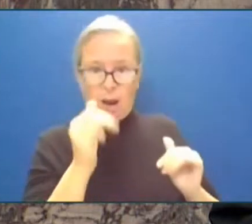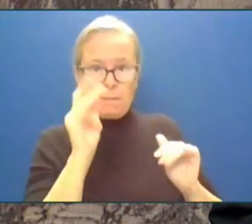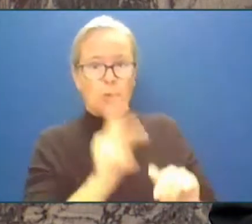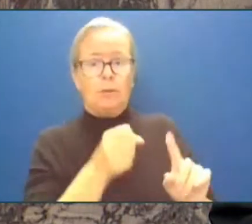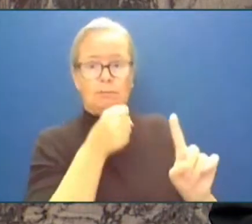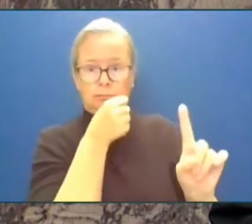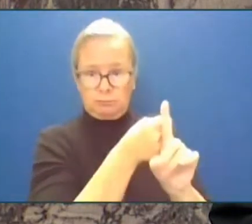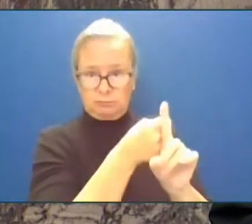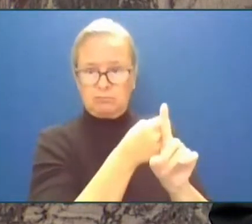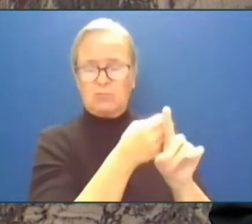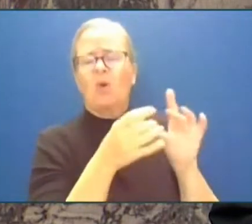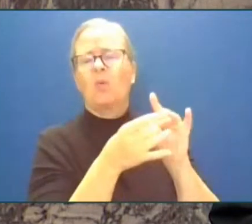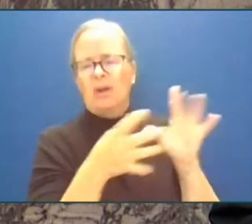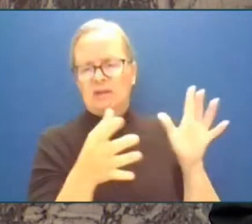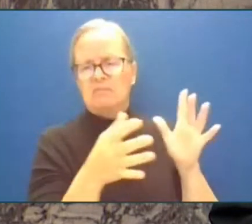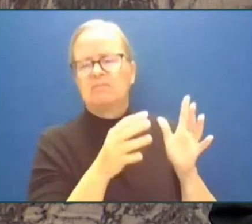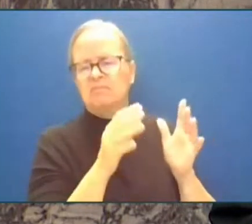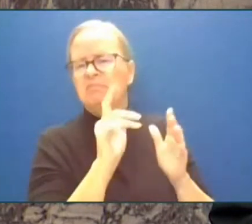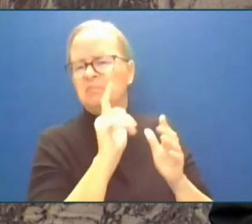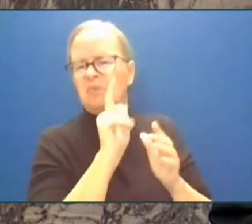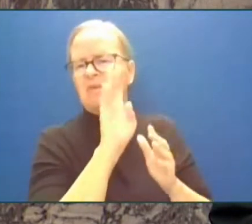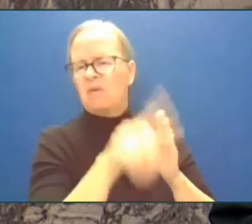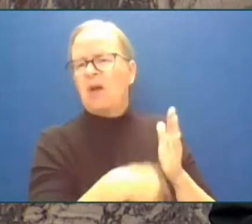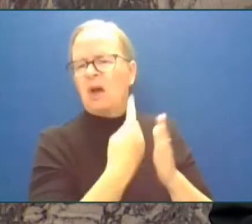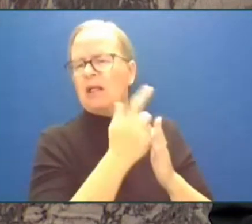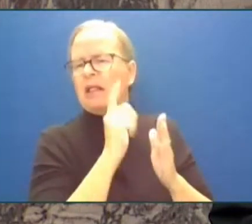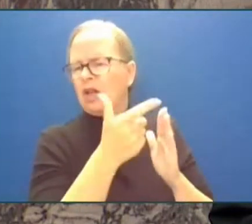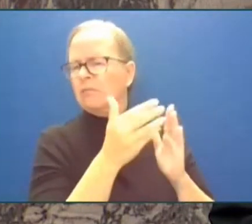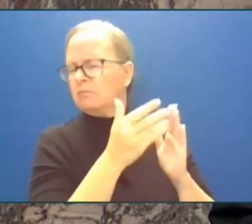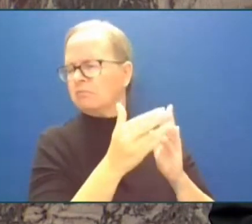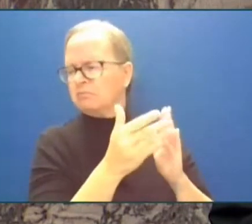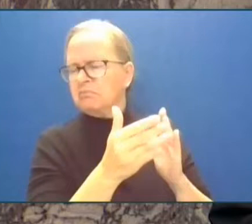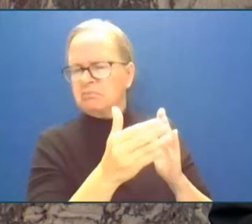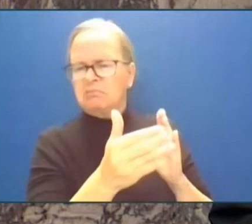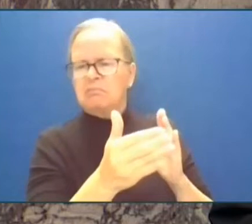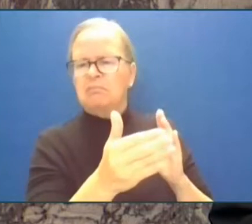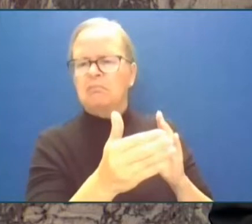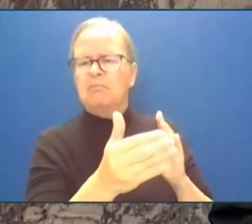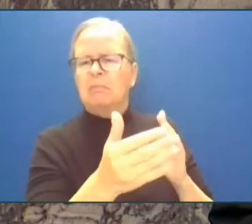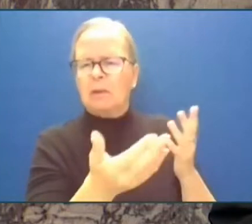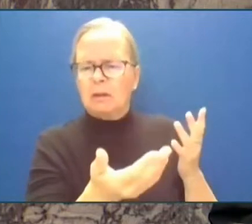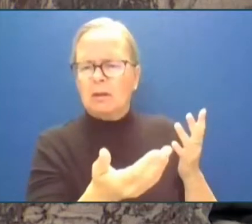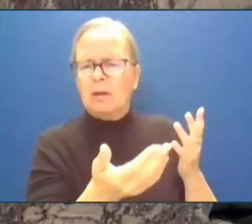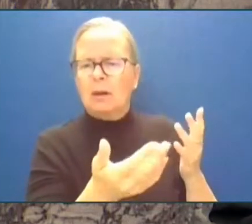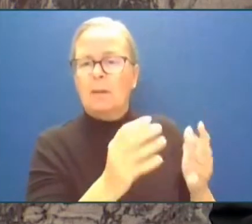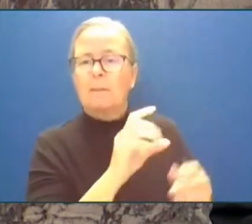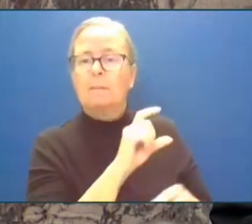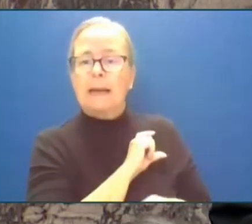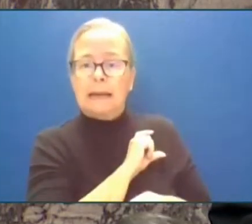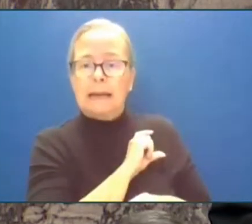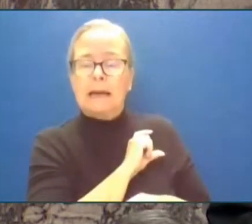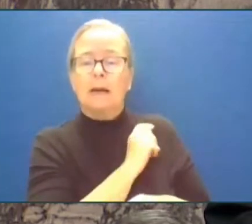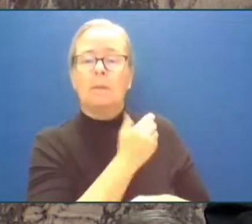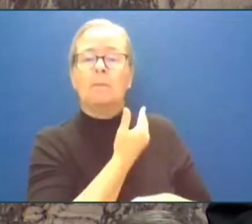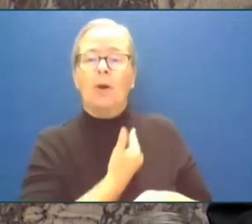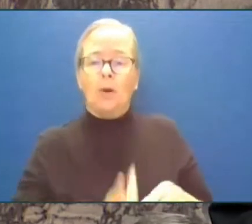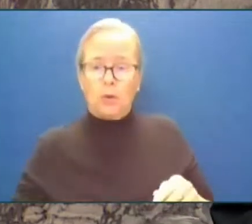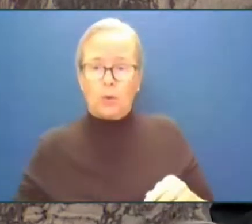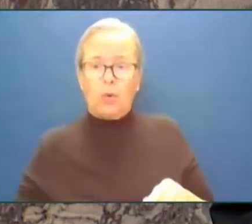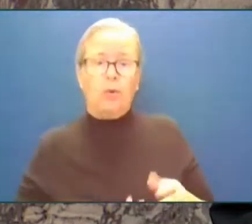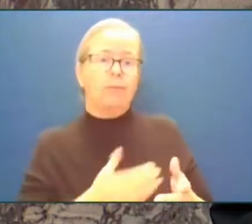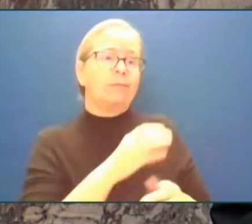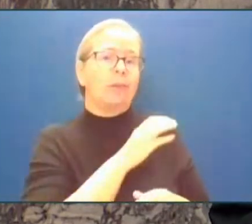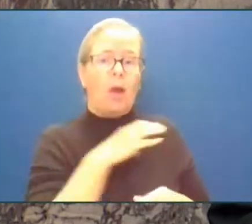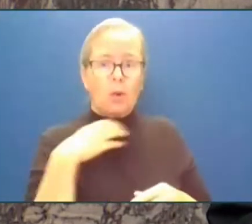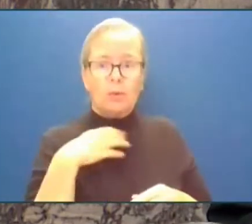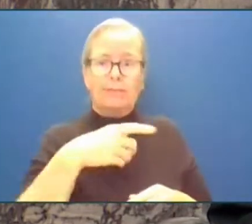House. It's the mayor and councils. It's the police. It's our citizens. It's our business owners that are getting attacked on a